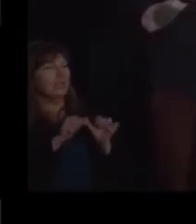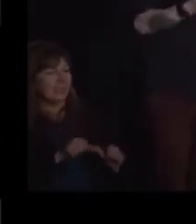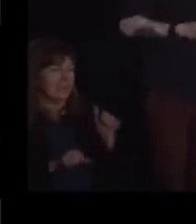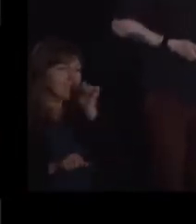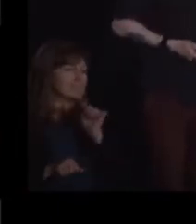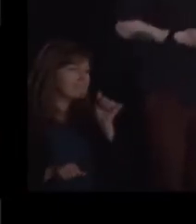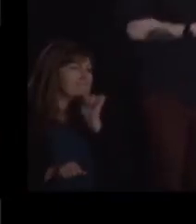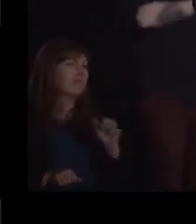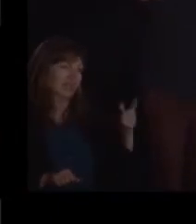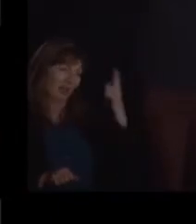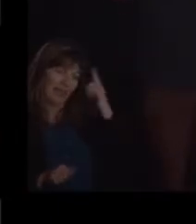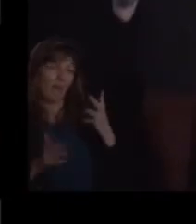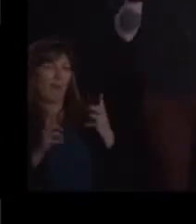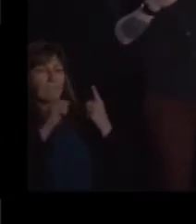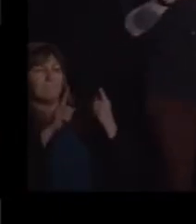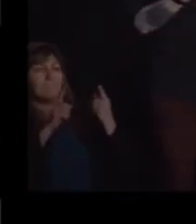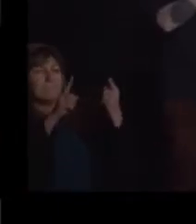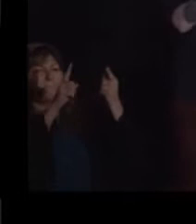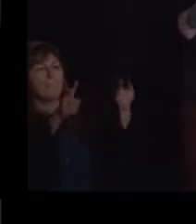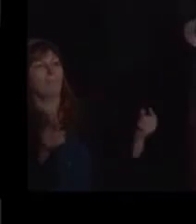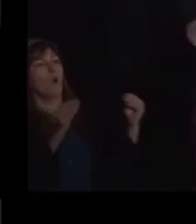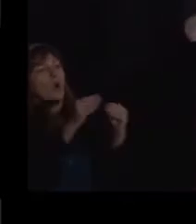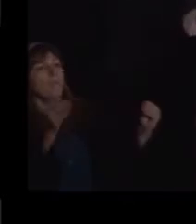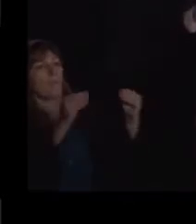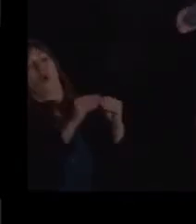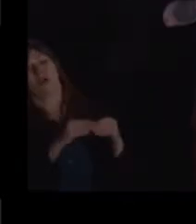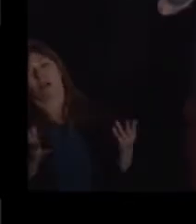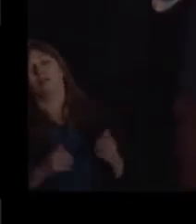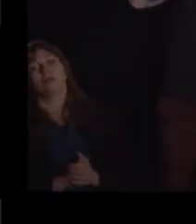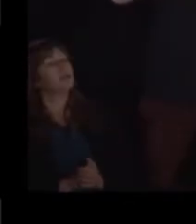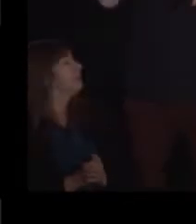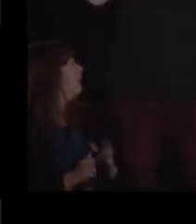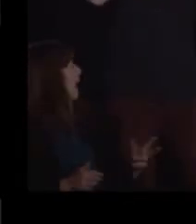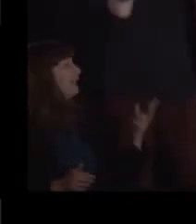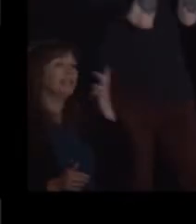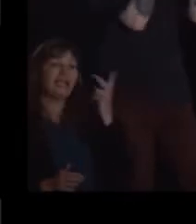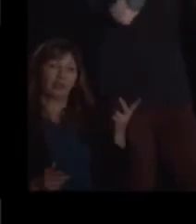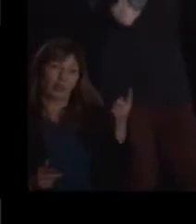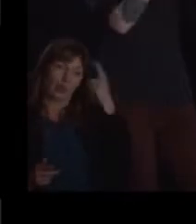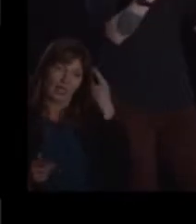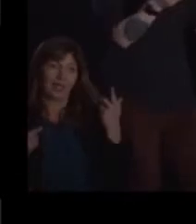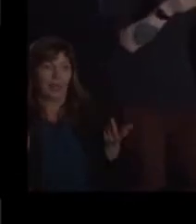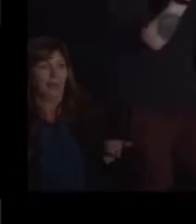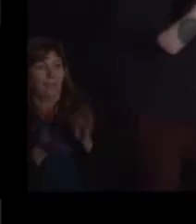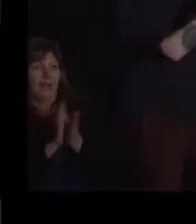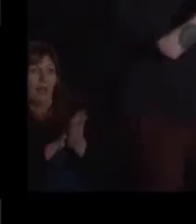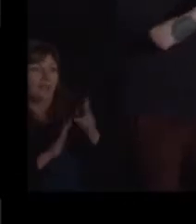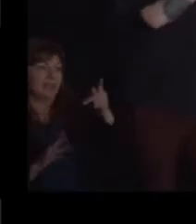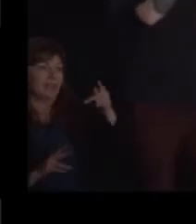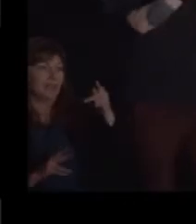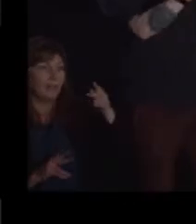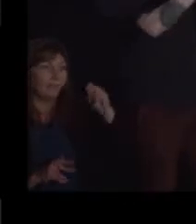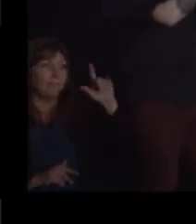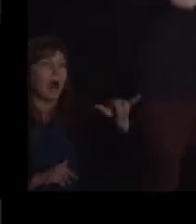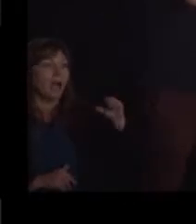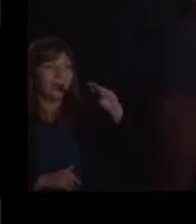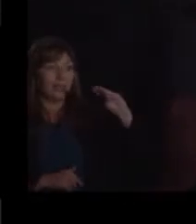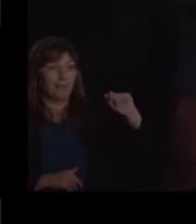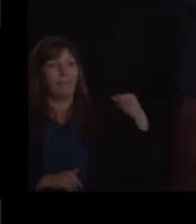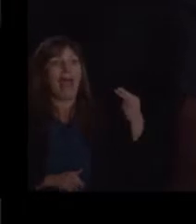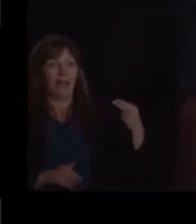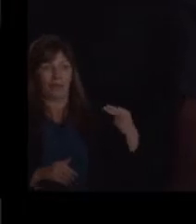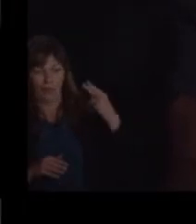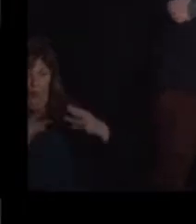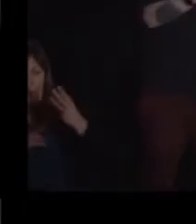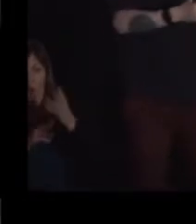to go further and further and further. And then it's turned into this like polymathematic sort of world of where then it's then gone full circle and we're making